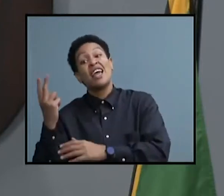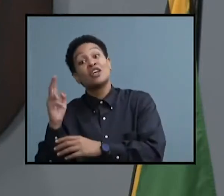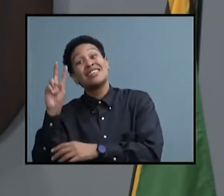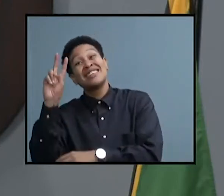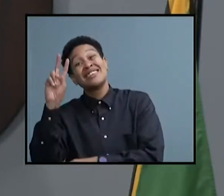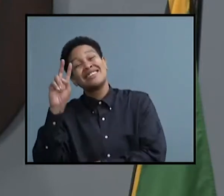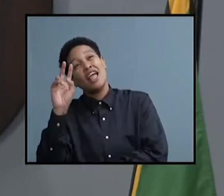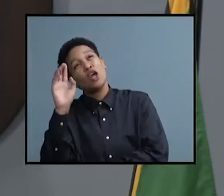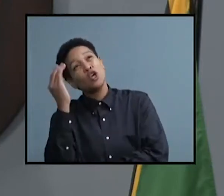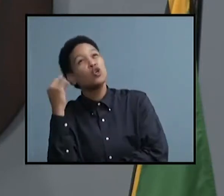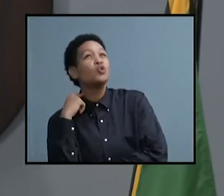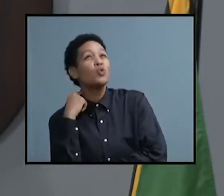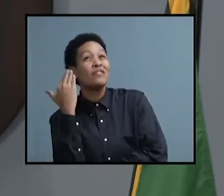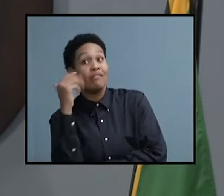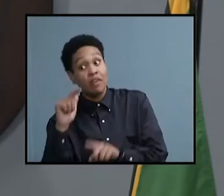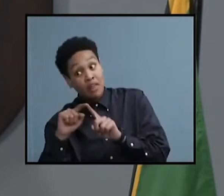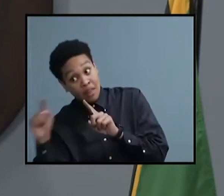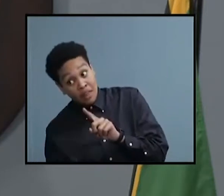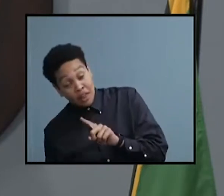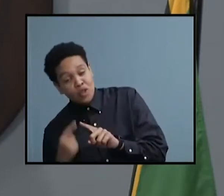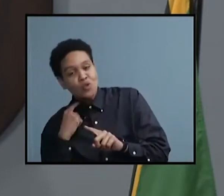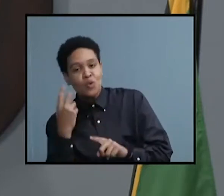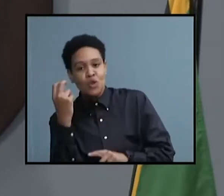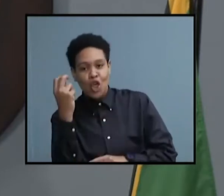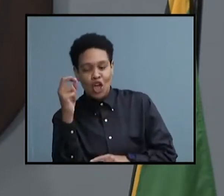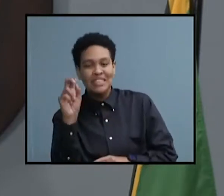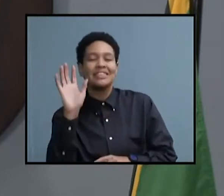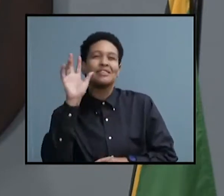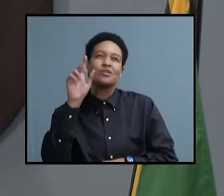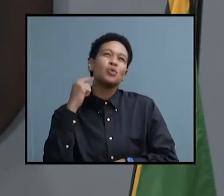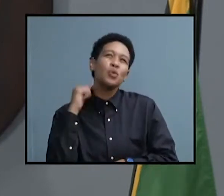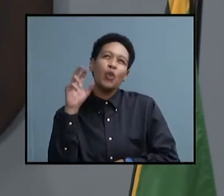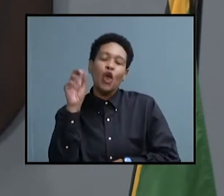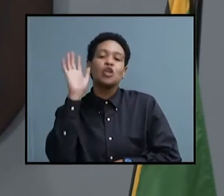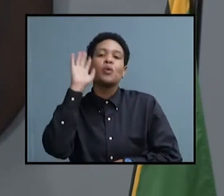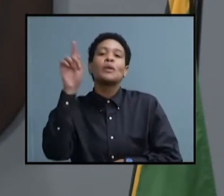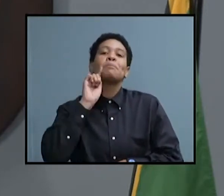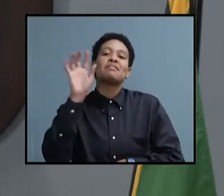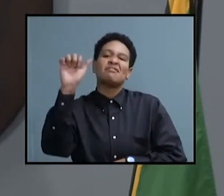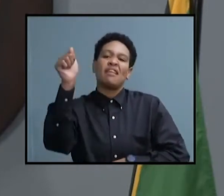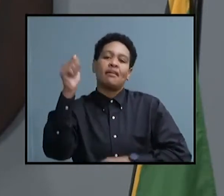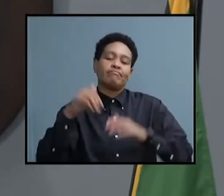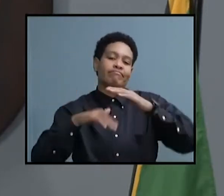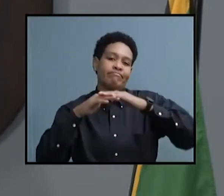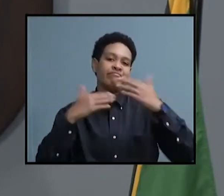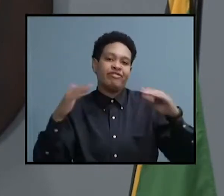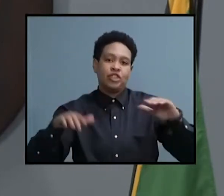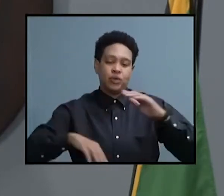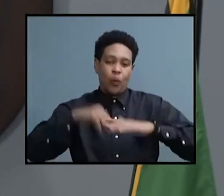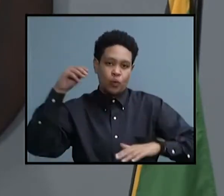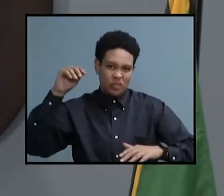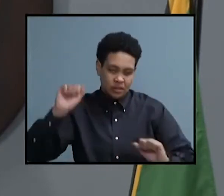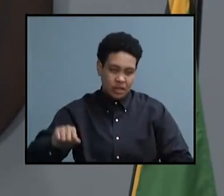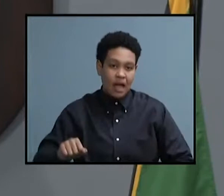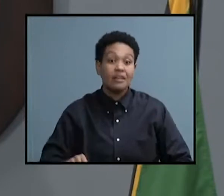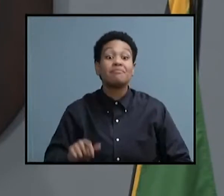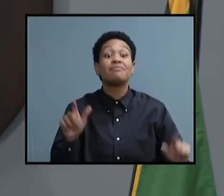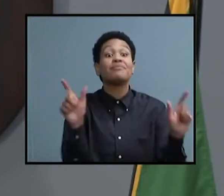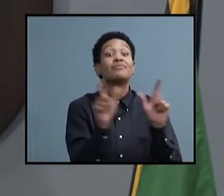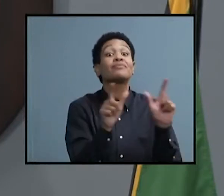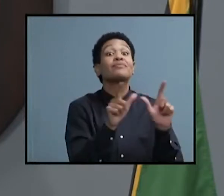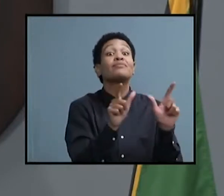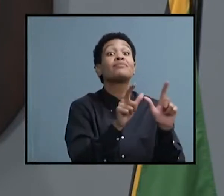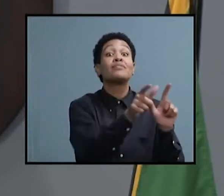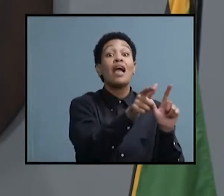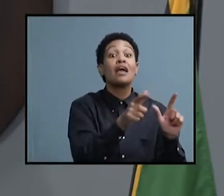Licensed public passenger transport, state or privately operated, are allowed 1 hour after the